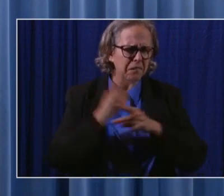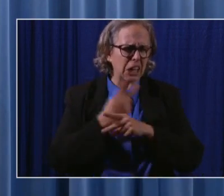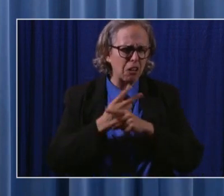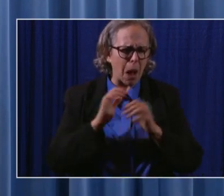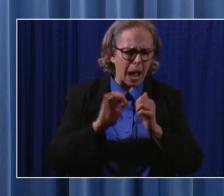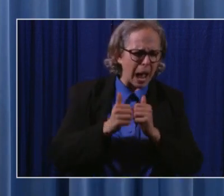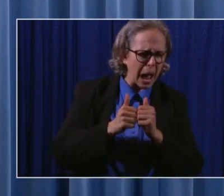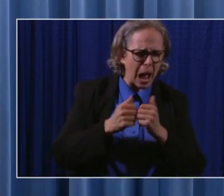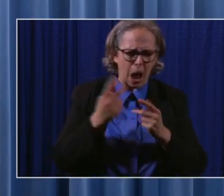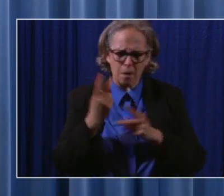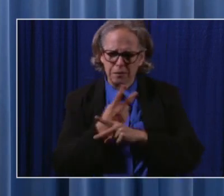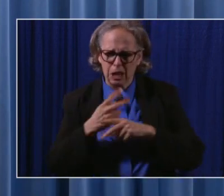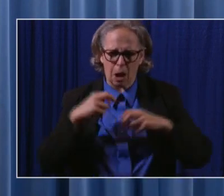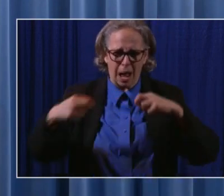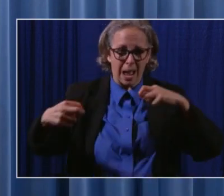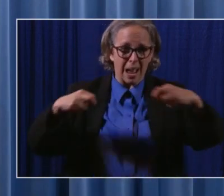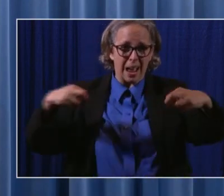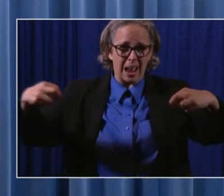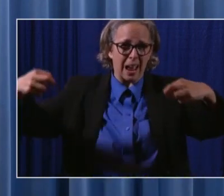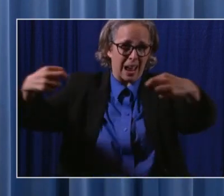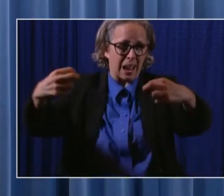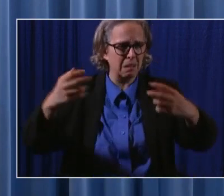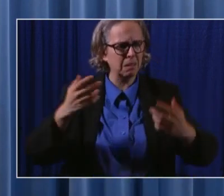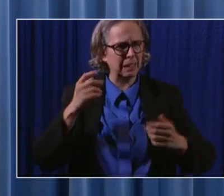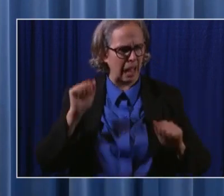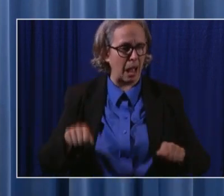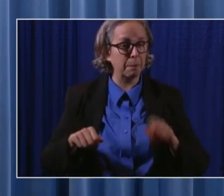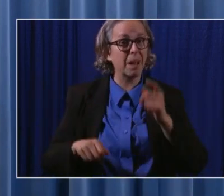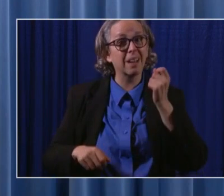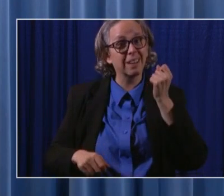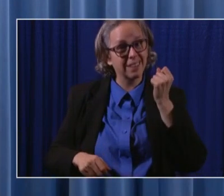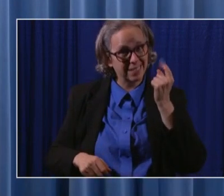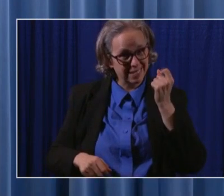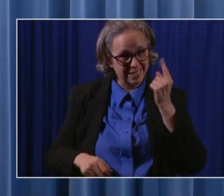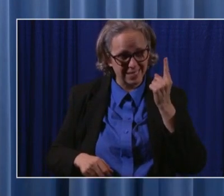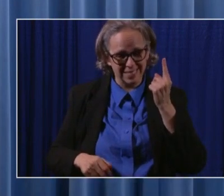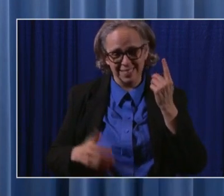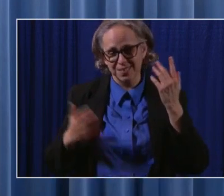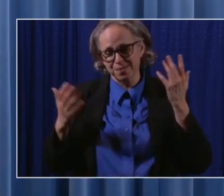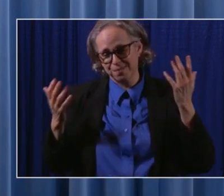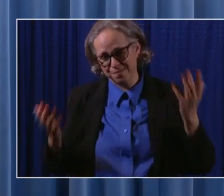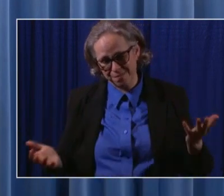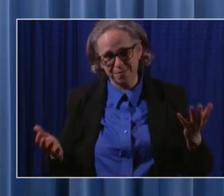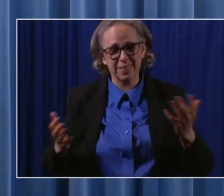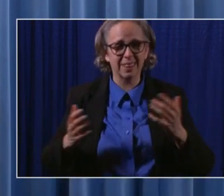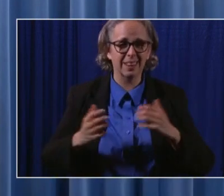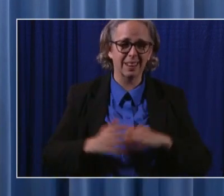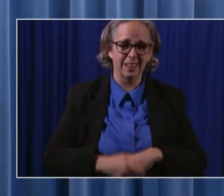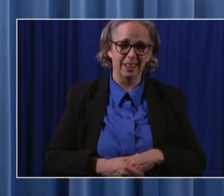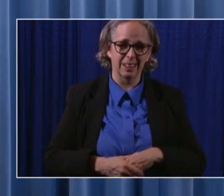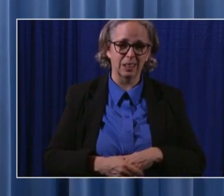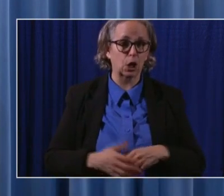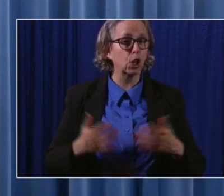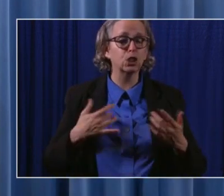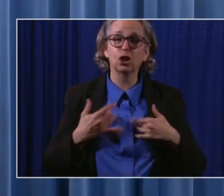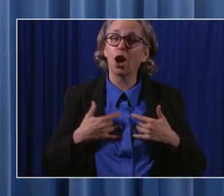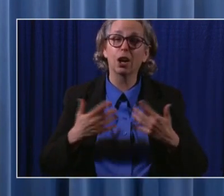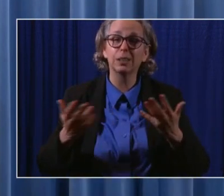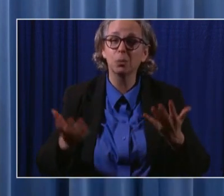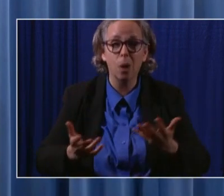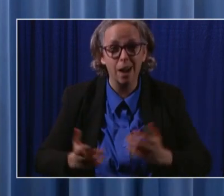safe at some level. I don't know what that level is yet, but at some level. But the real concern is, well, what happens before?